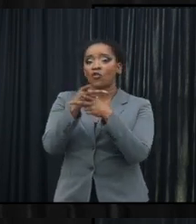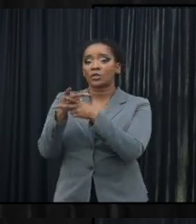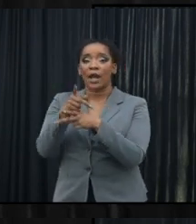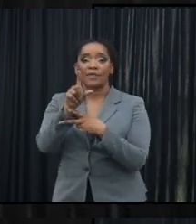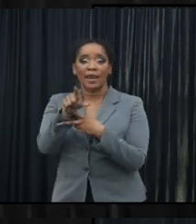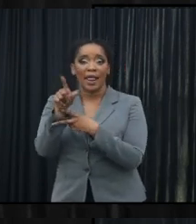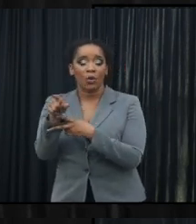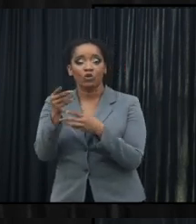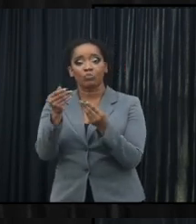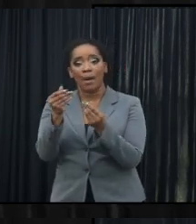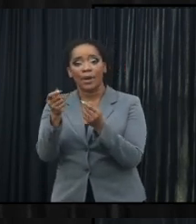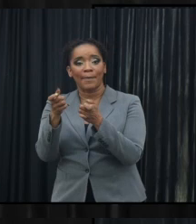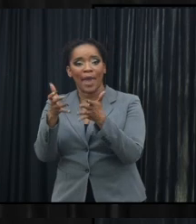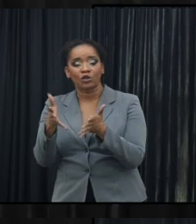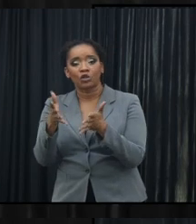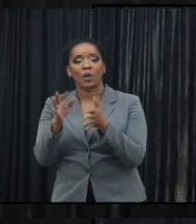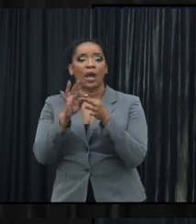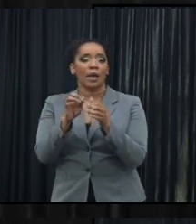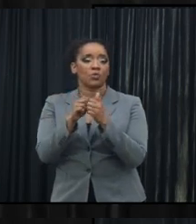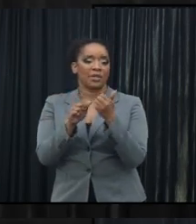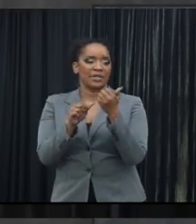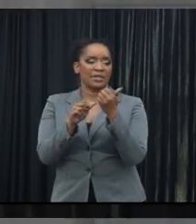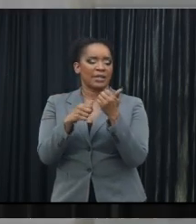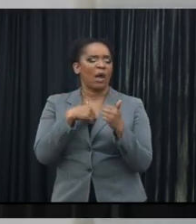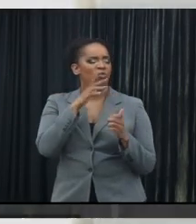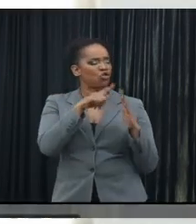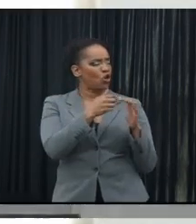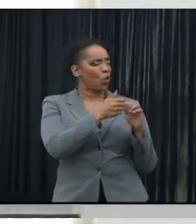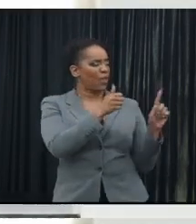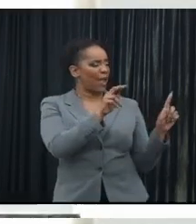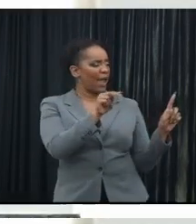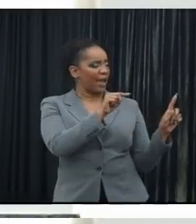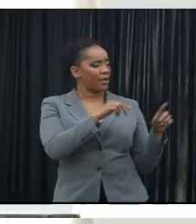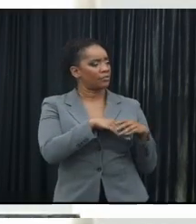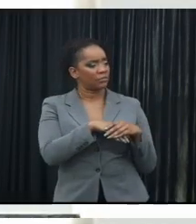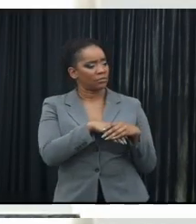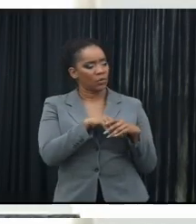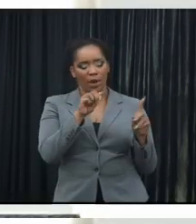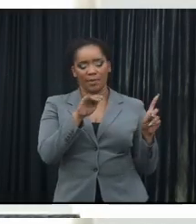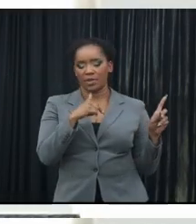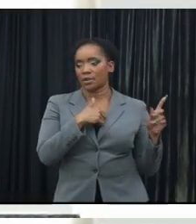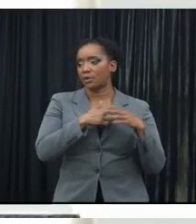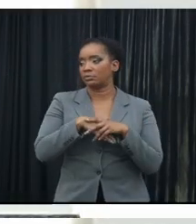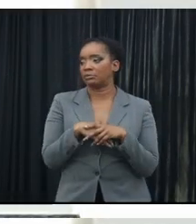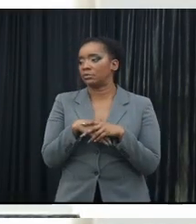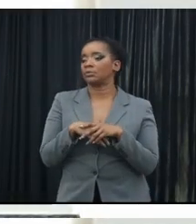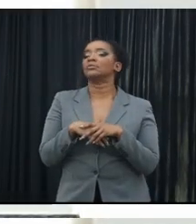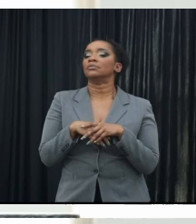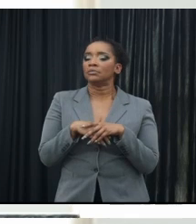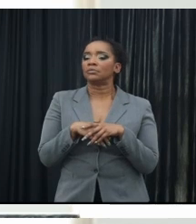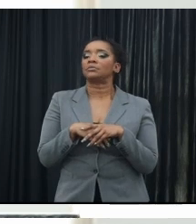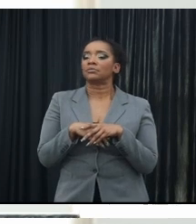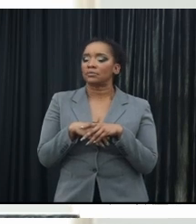to assistance animals. And I guess I'll start with Amy on that. If you are in the rental business or in the leasing business, or